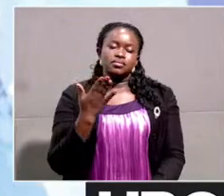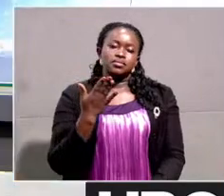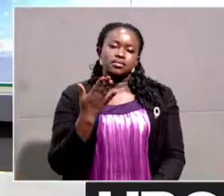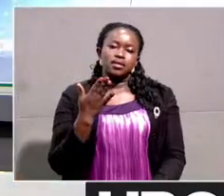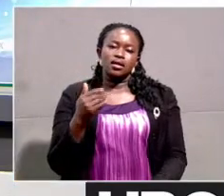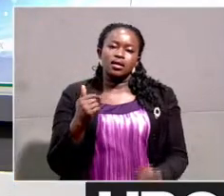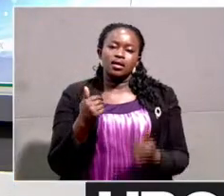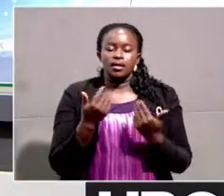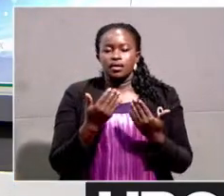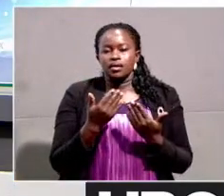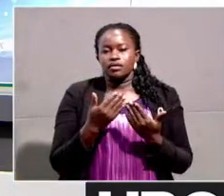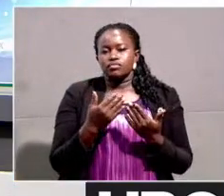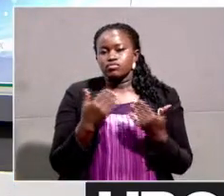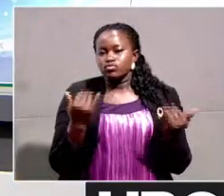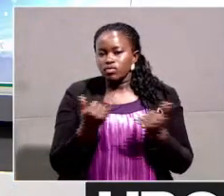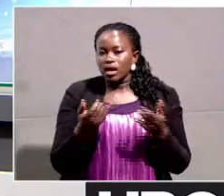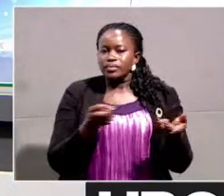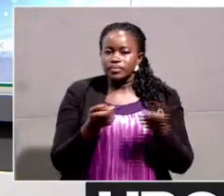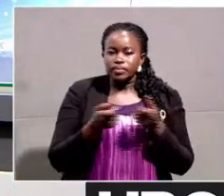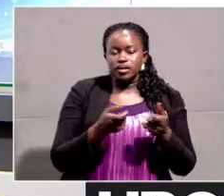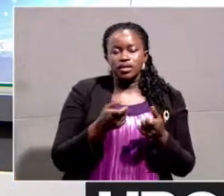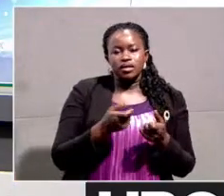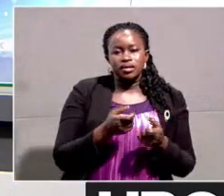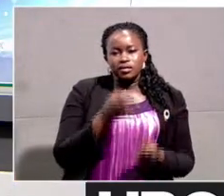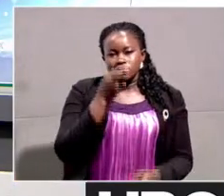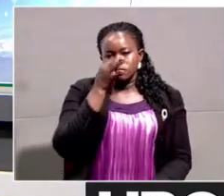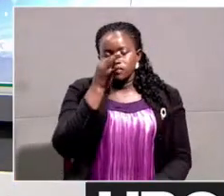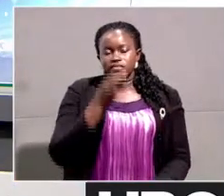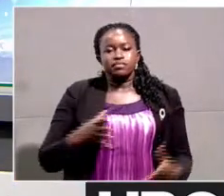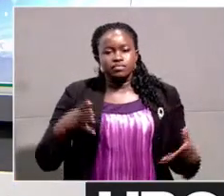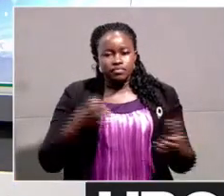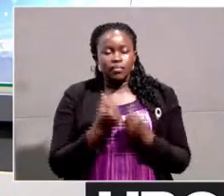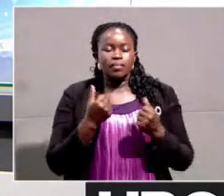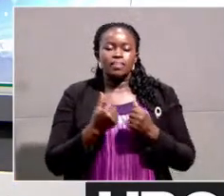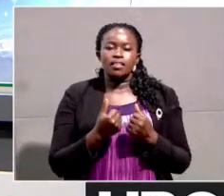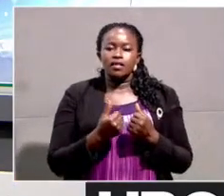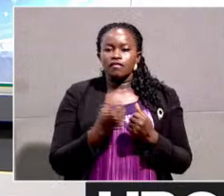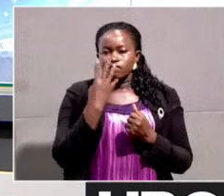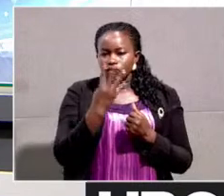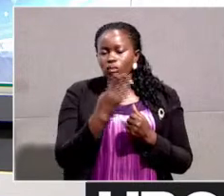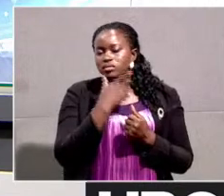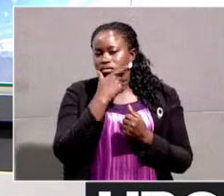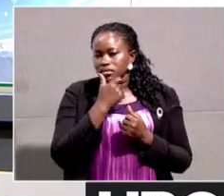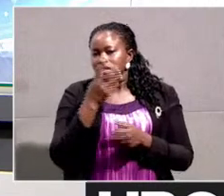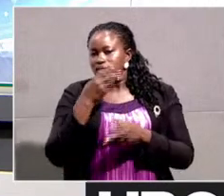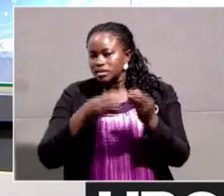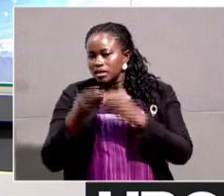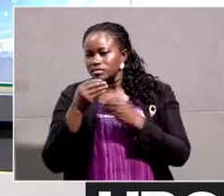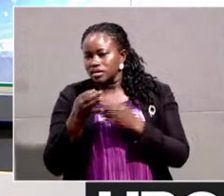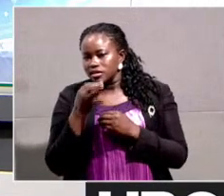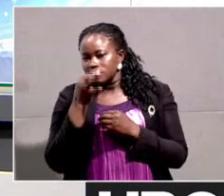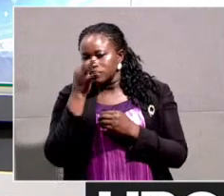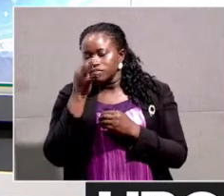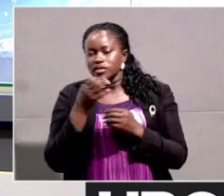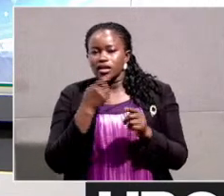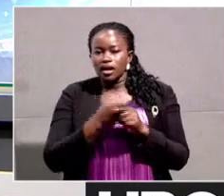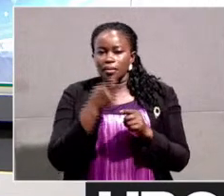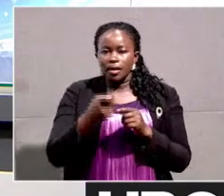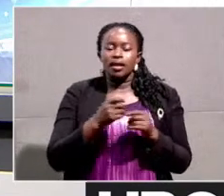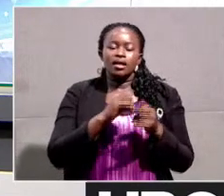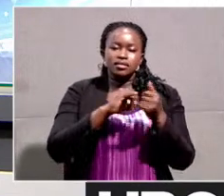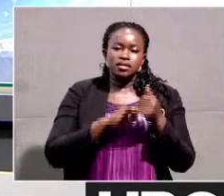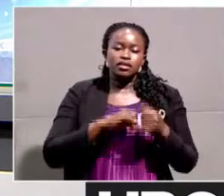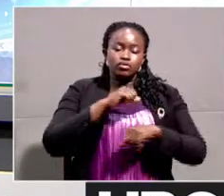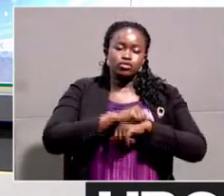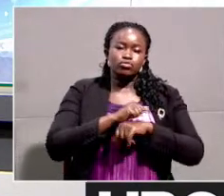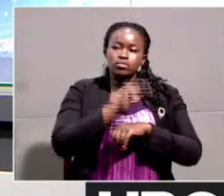anti-narcotic have arrested four suspects who were trading drugs in Kampala Secondary Schools.